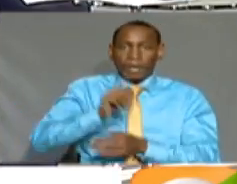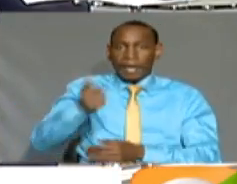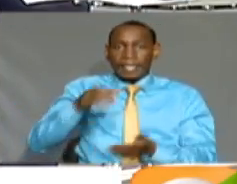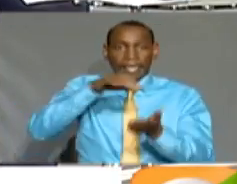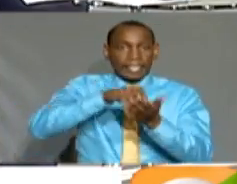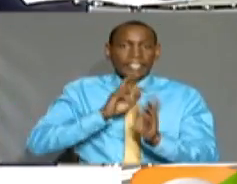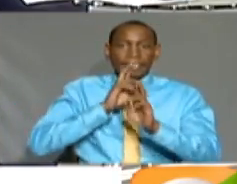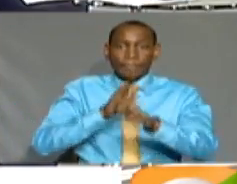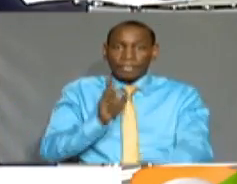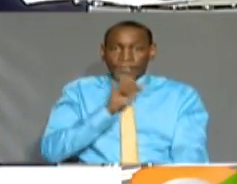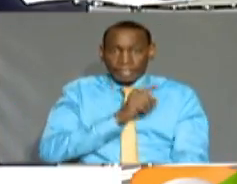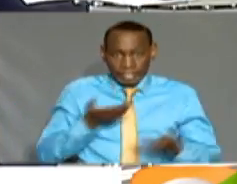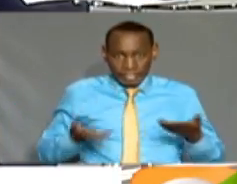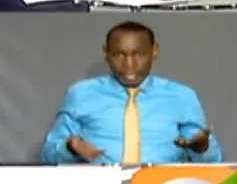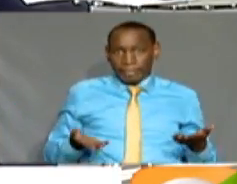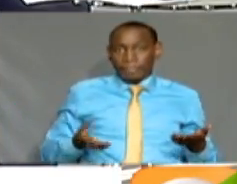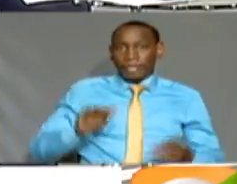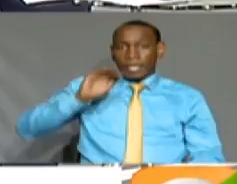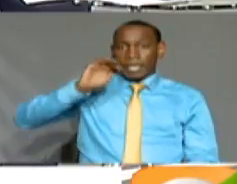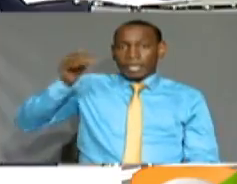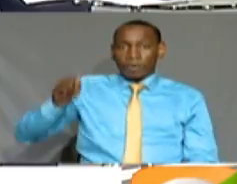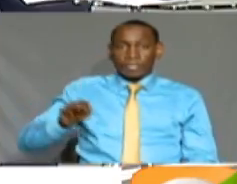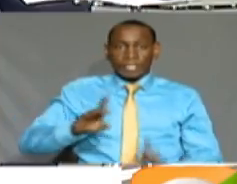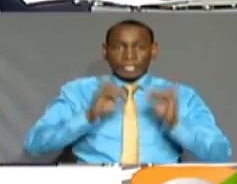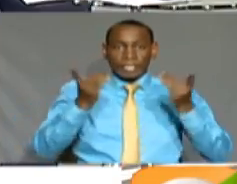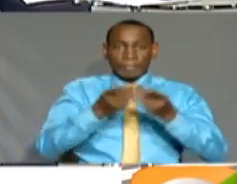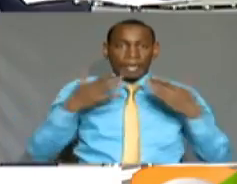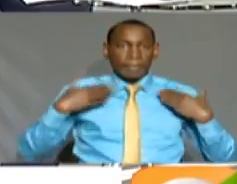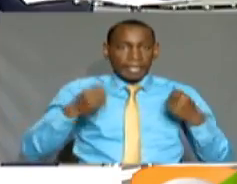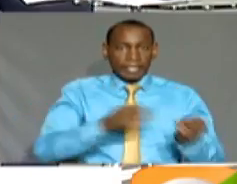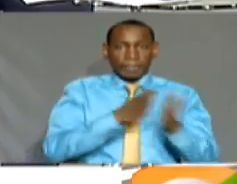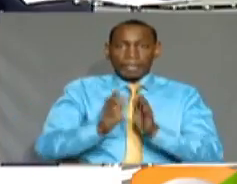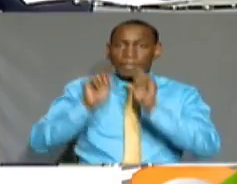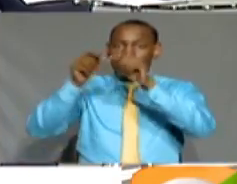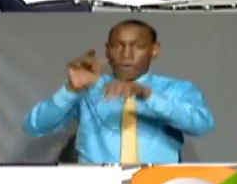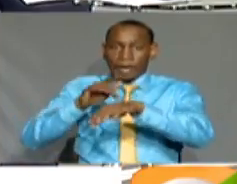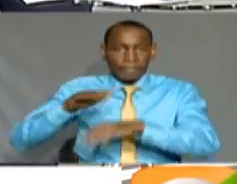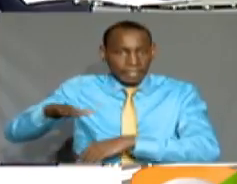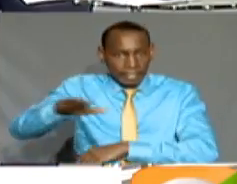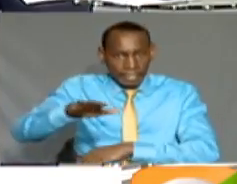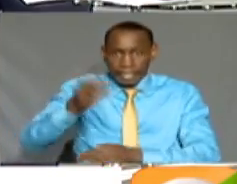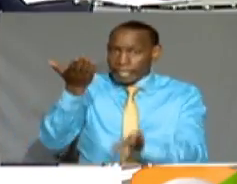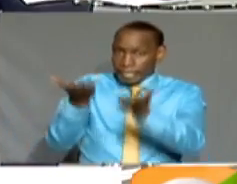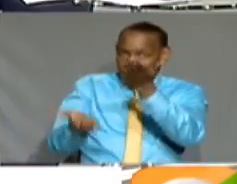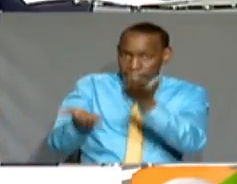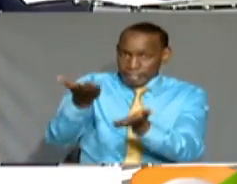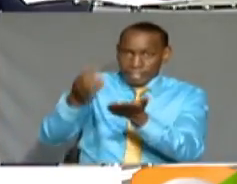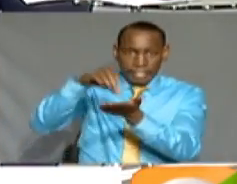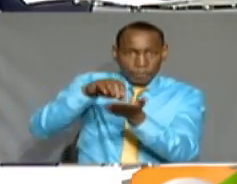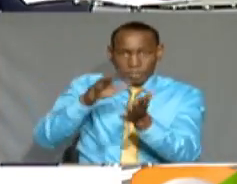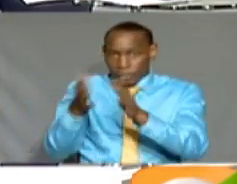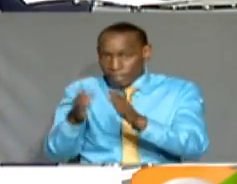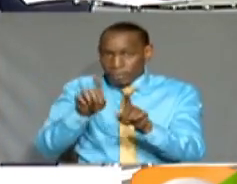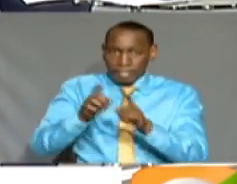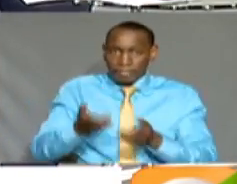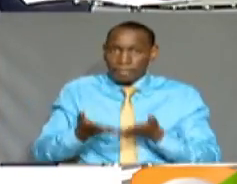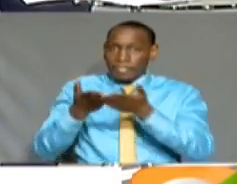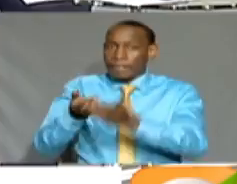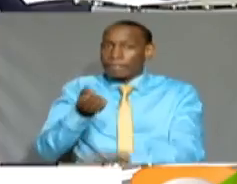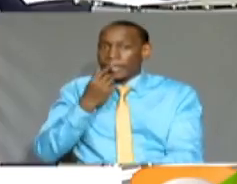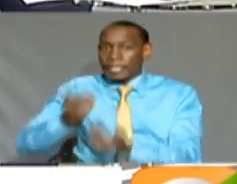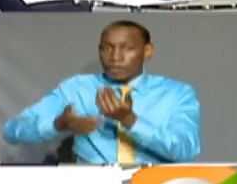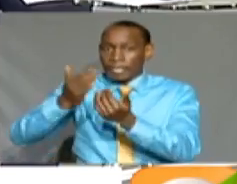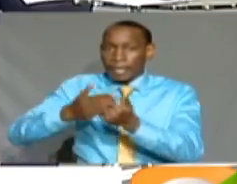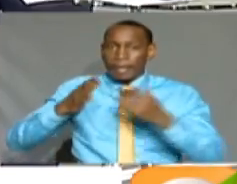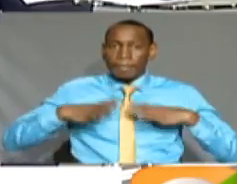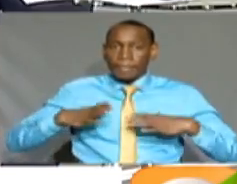has been reported so far. So the County Department of Health is planning to visit the affected areas to assess the situation and provide medical care